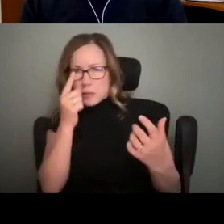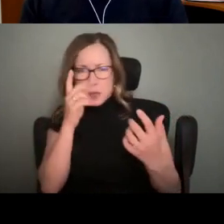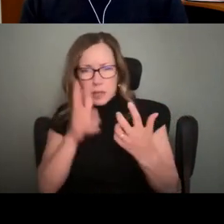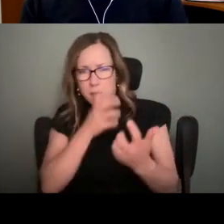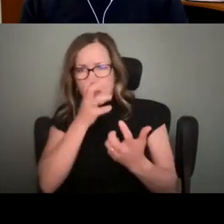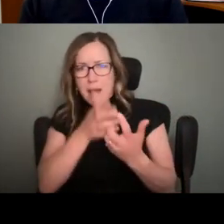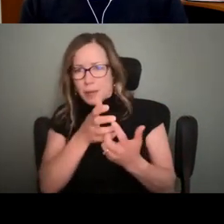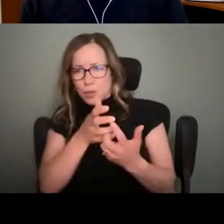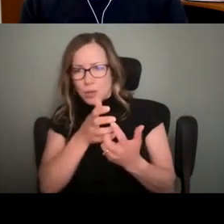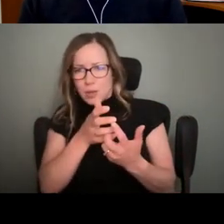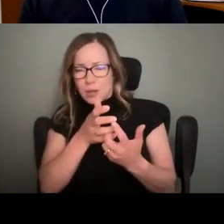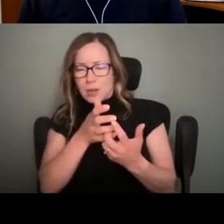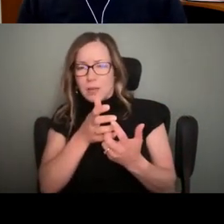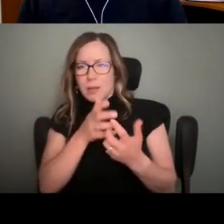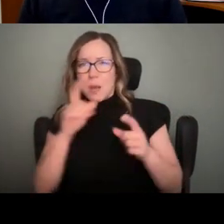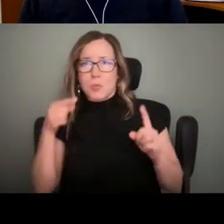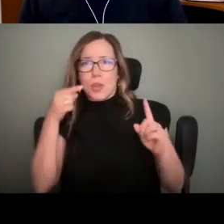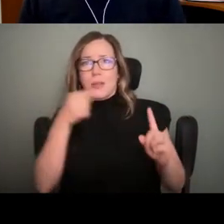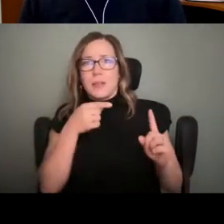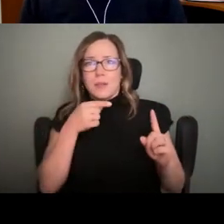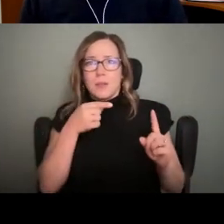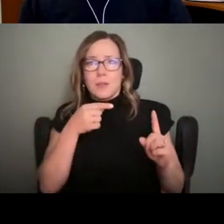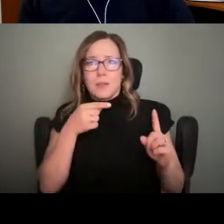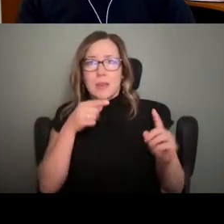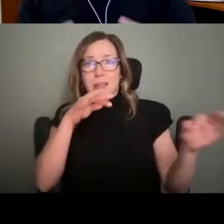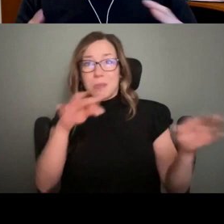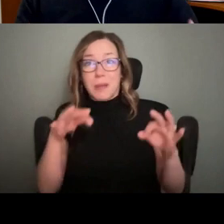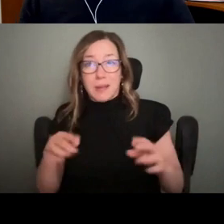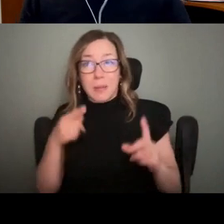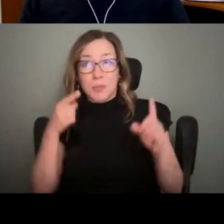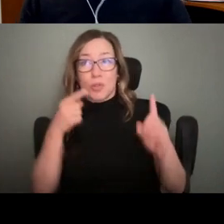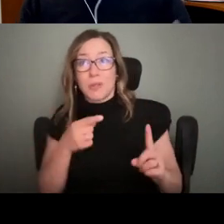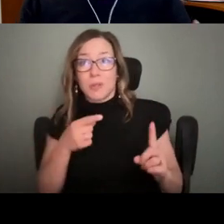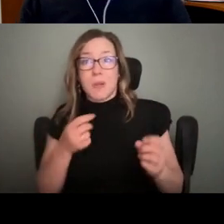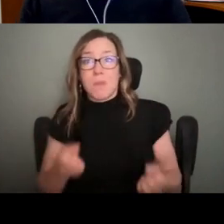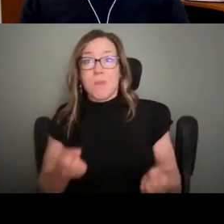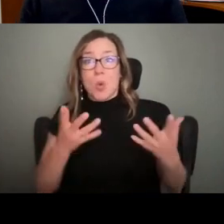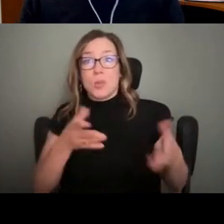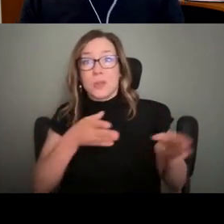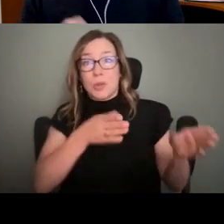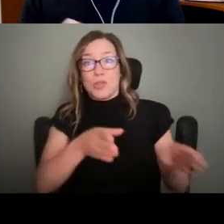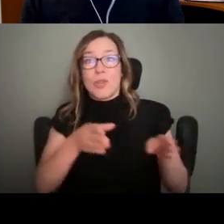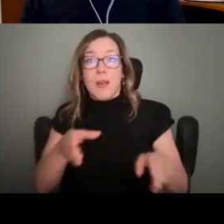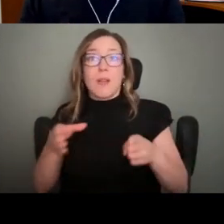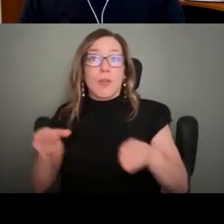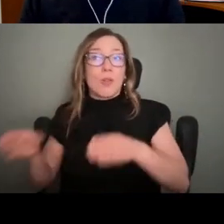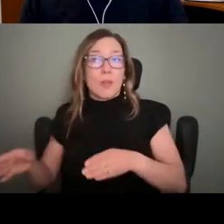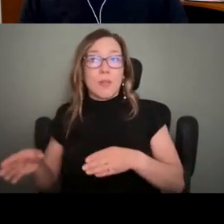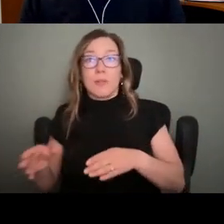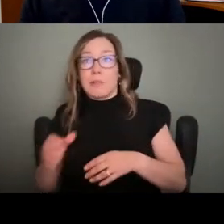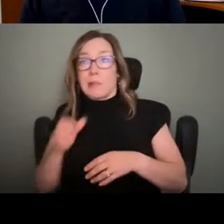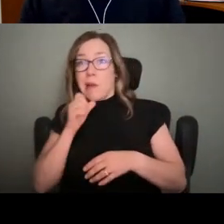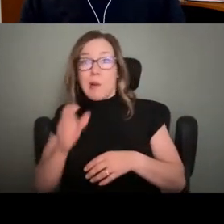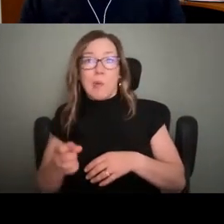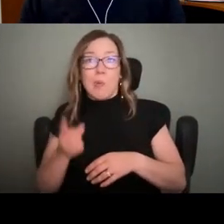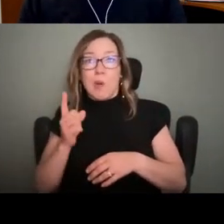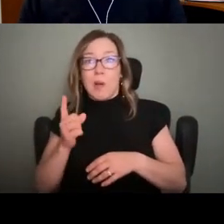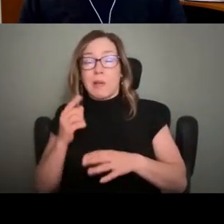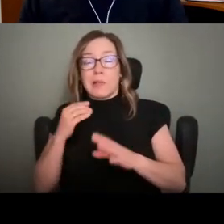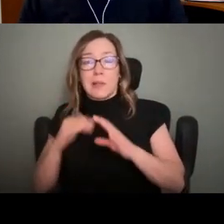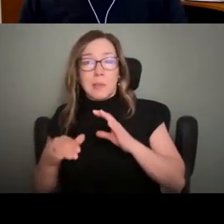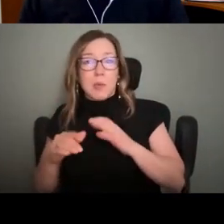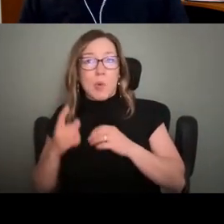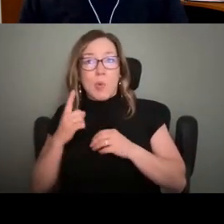of your objectives, right? And again, it will likely need to be multi-channel, one email or